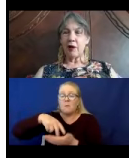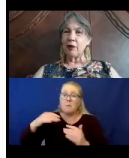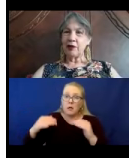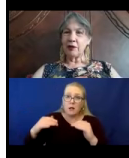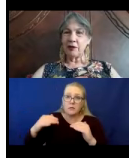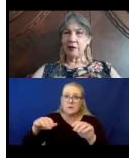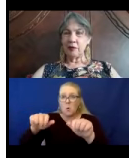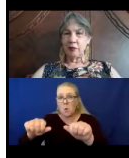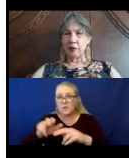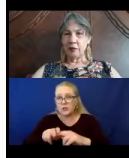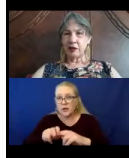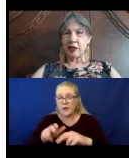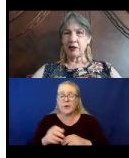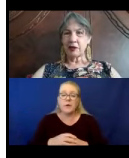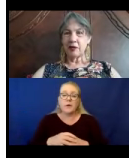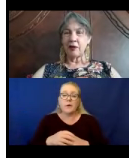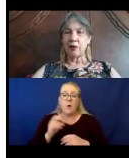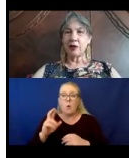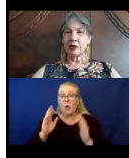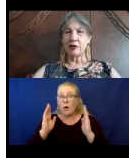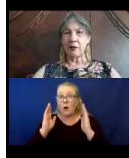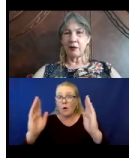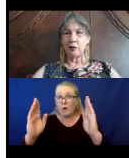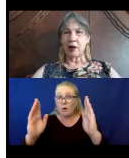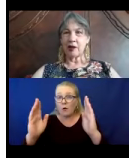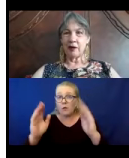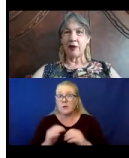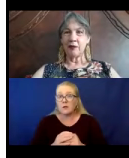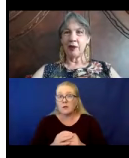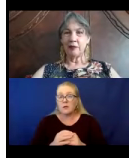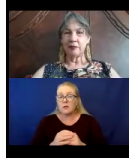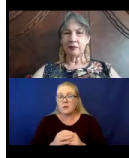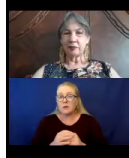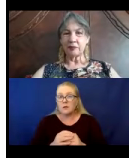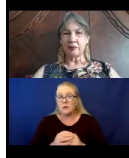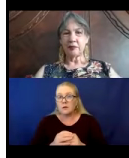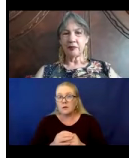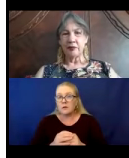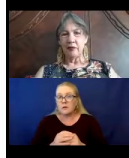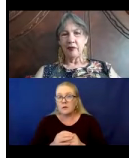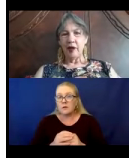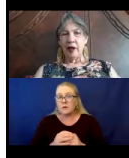have a hallway, you can steady yourself on the walls and tightrope walk down the hallway.